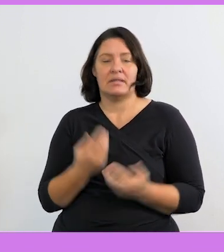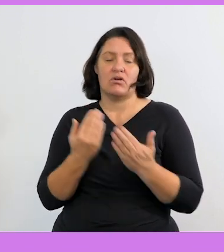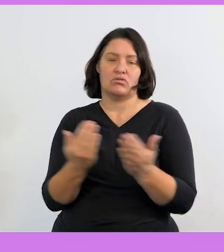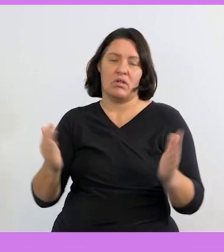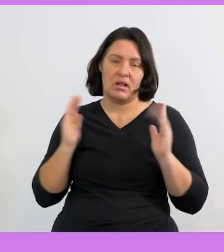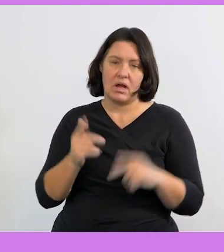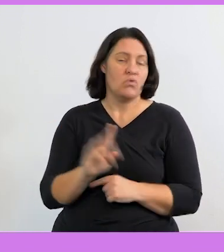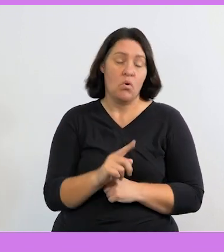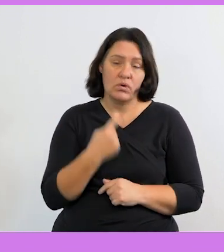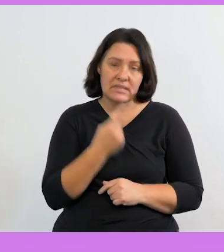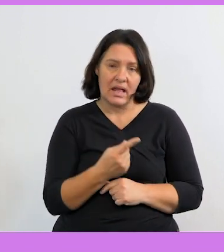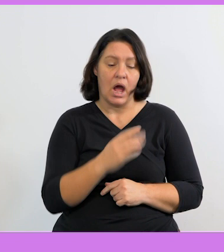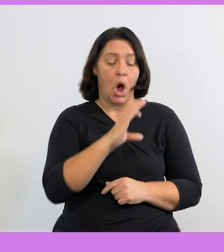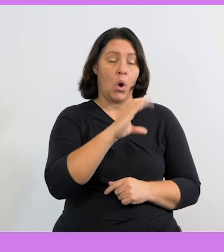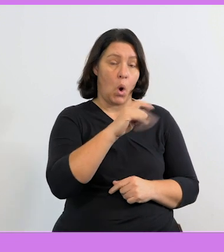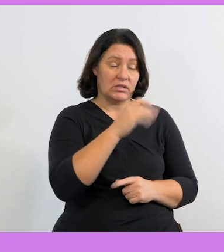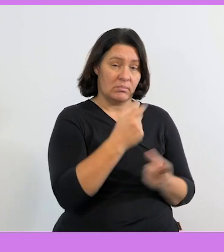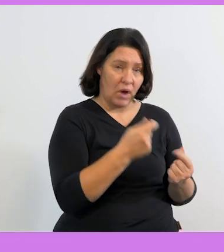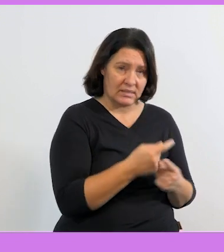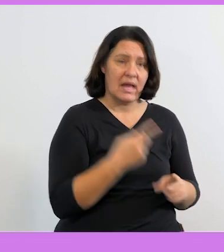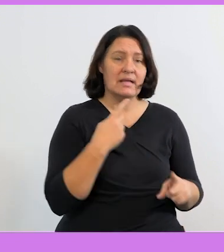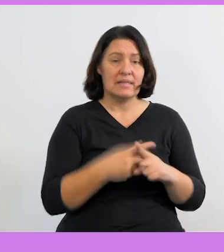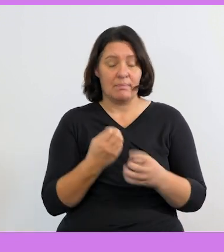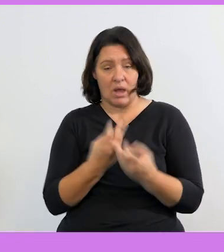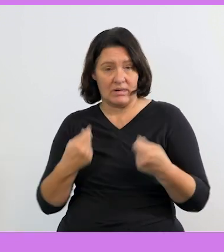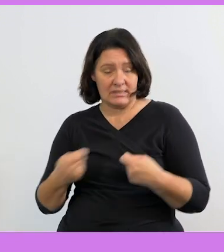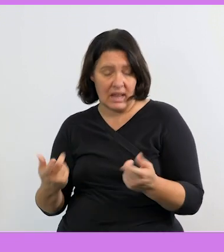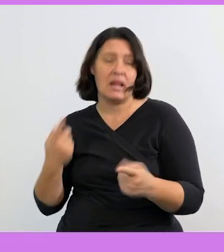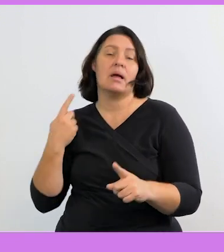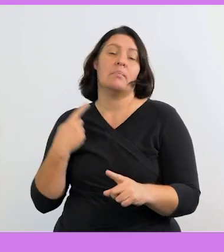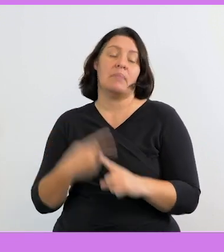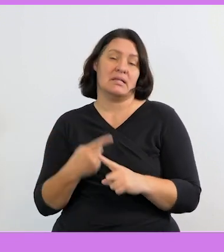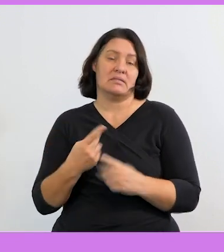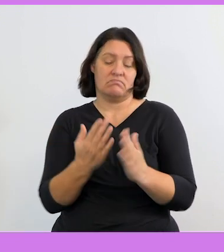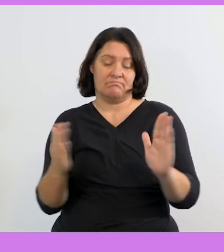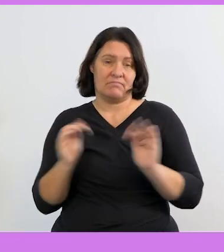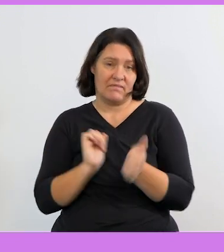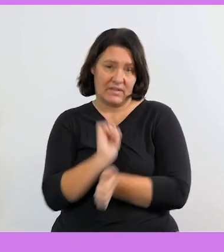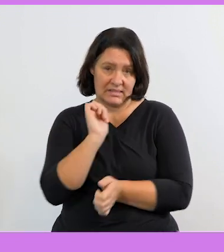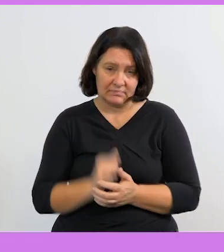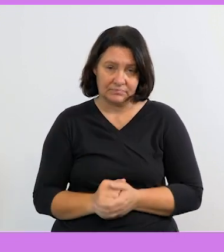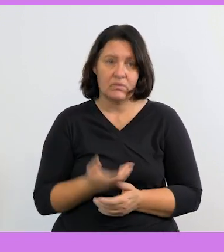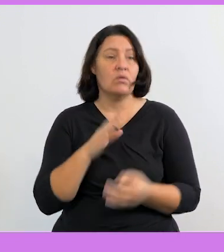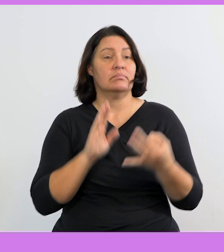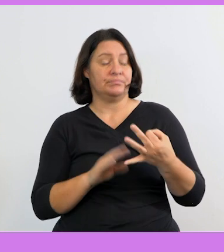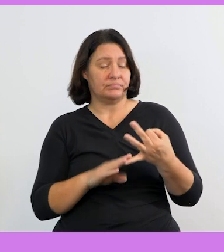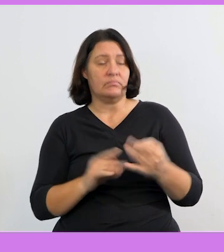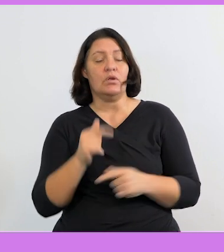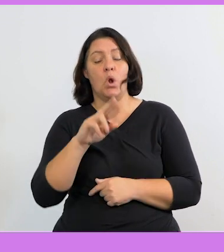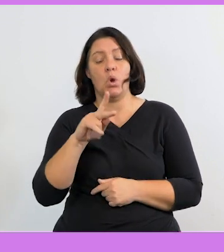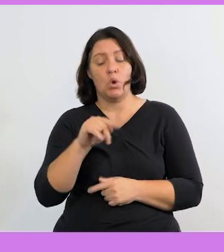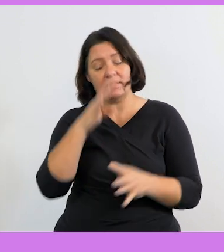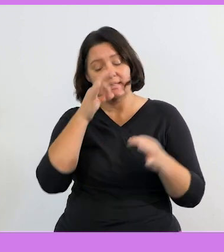right? Or not selling price, that's actually his cost price. Okay, let's look at another question. Right, now I'm